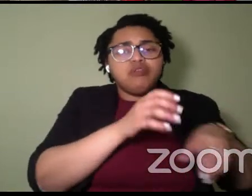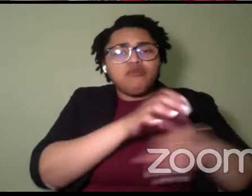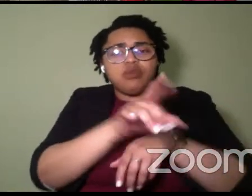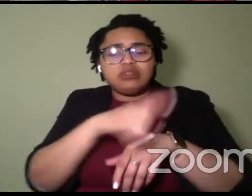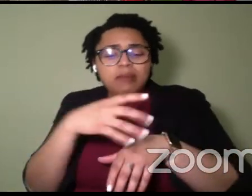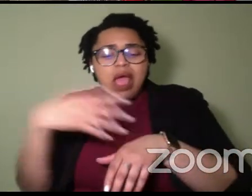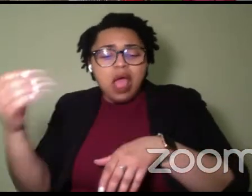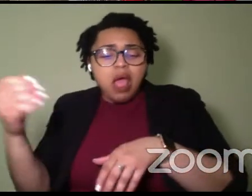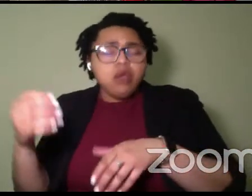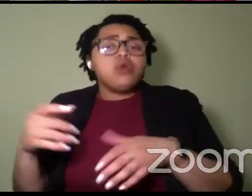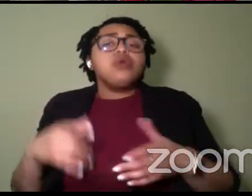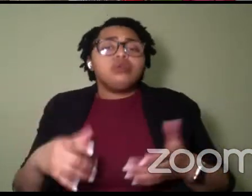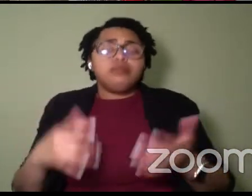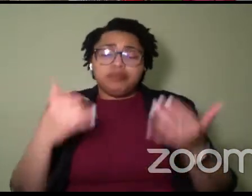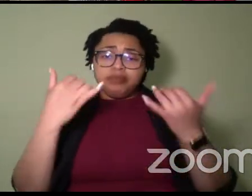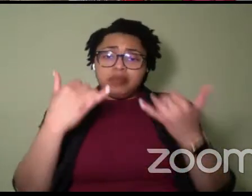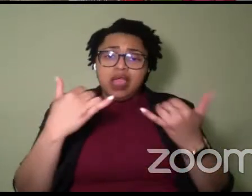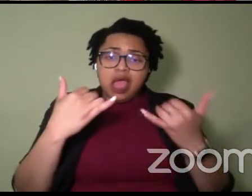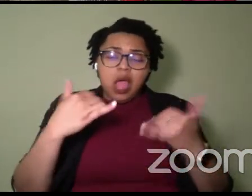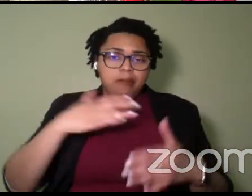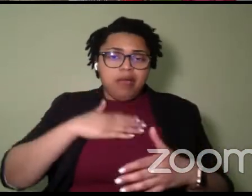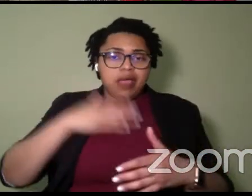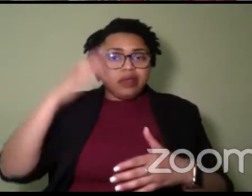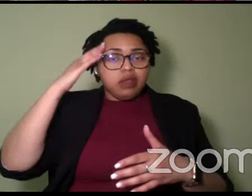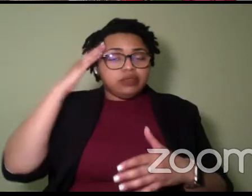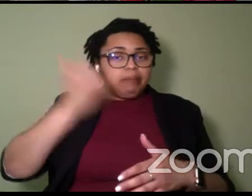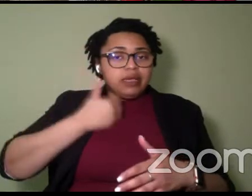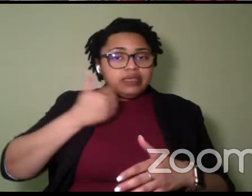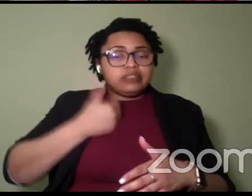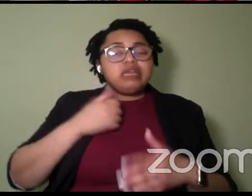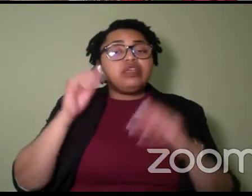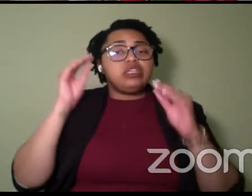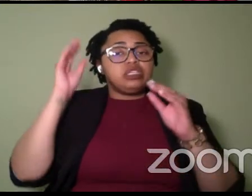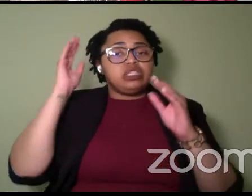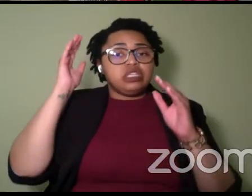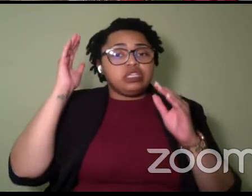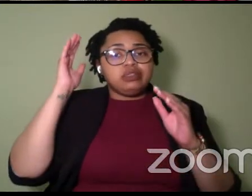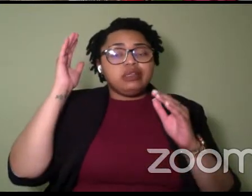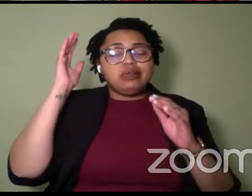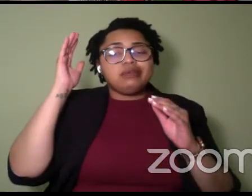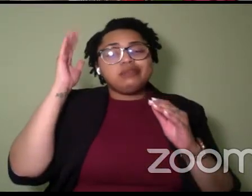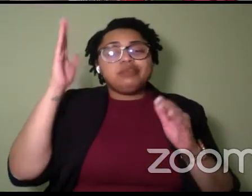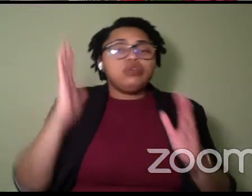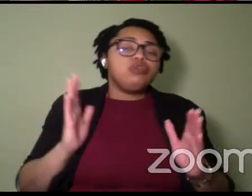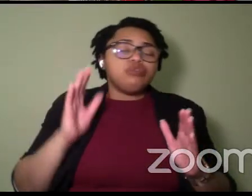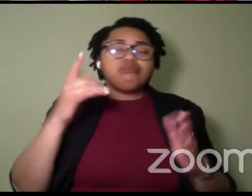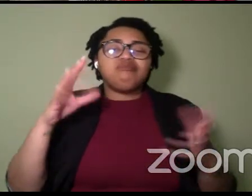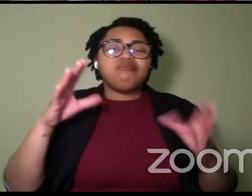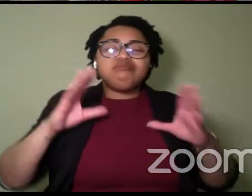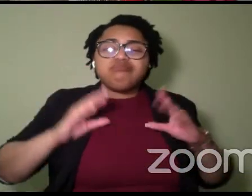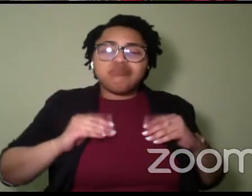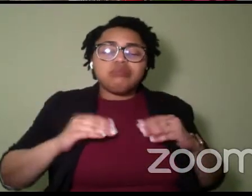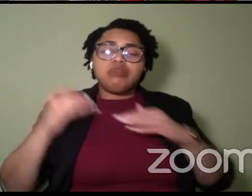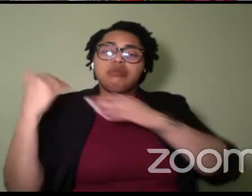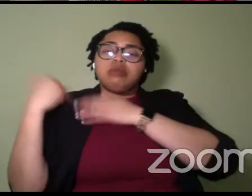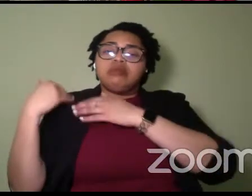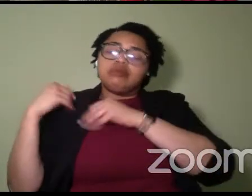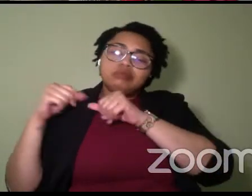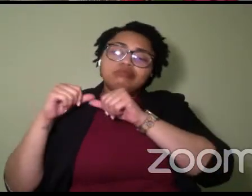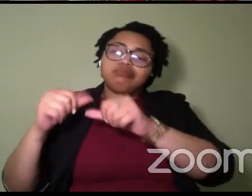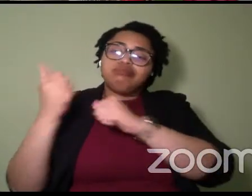acknowledgement, myself and the speakers accept a responsibility to continually support and advocate